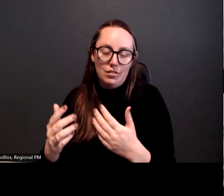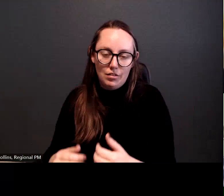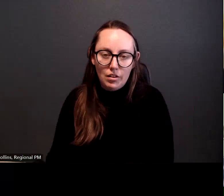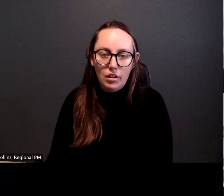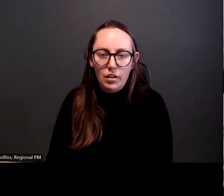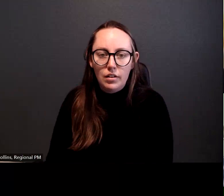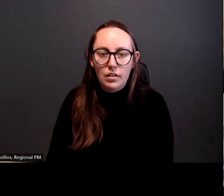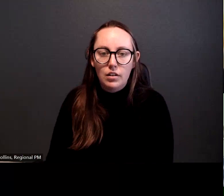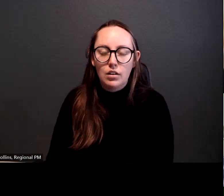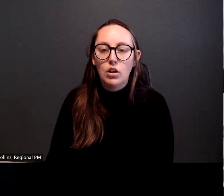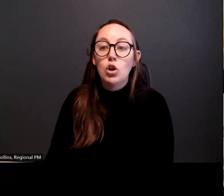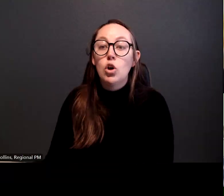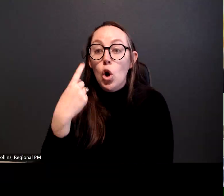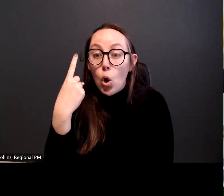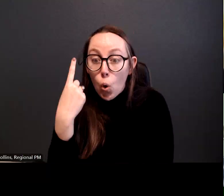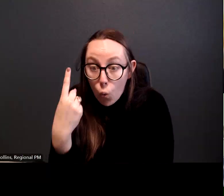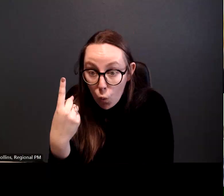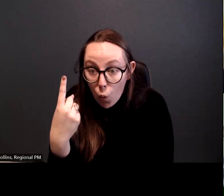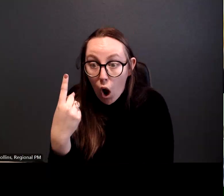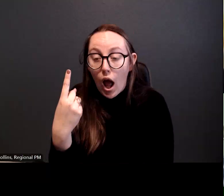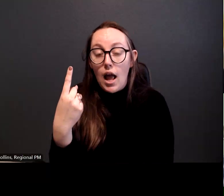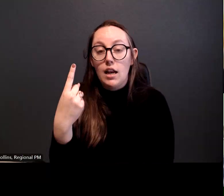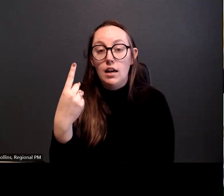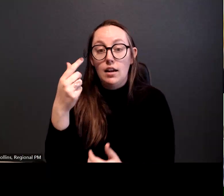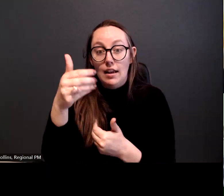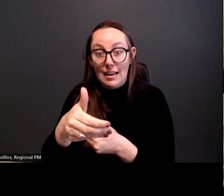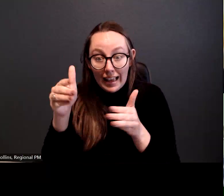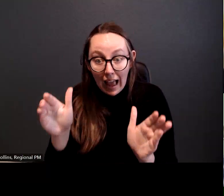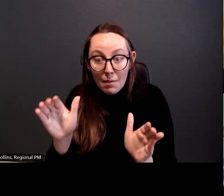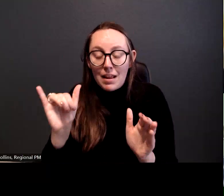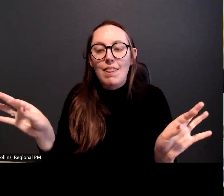was worth that for our future small cell endeavors.